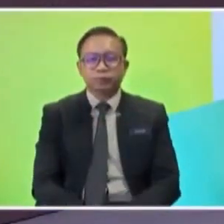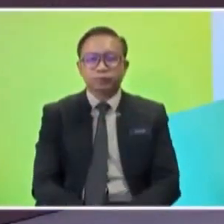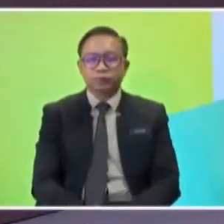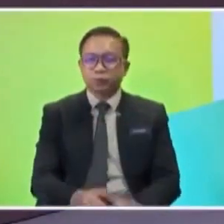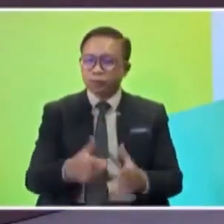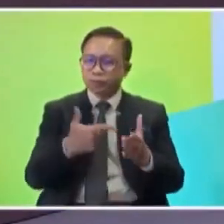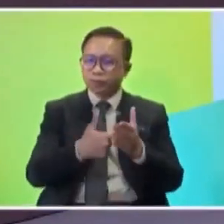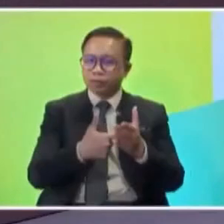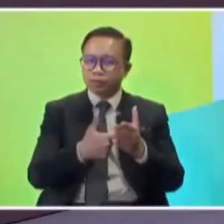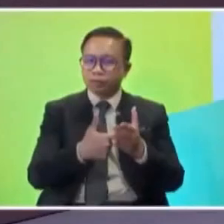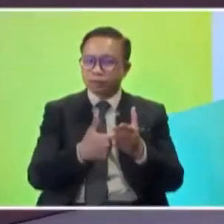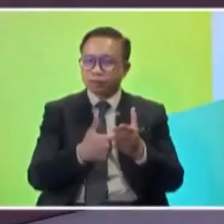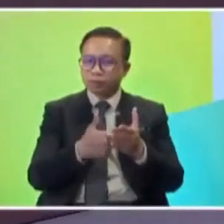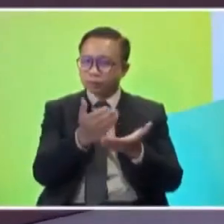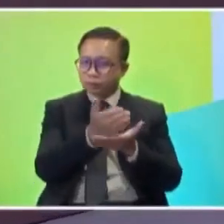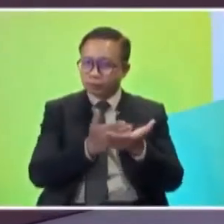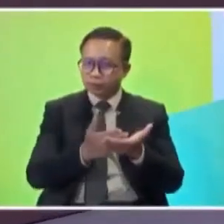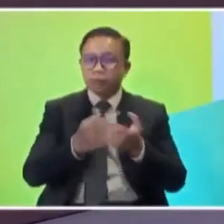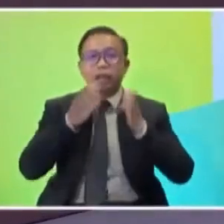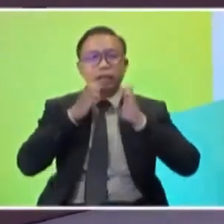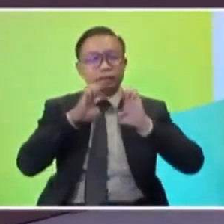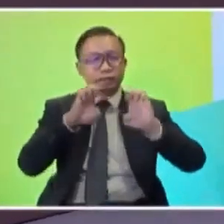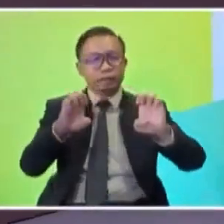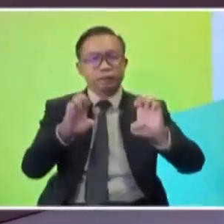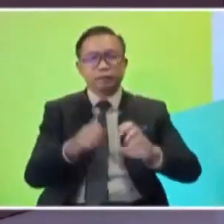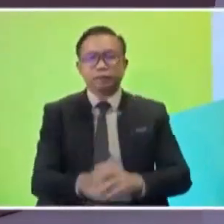another slice. Excellent,